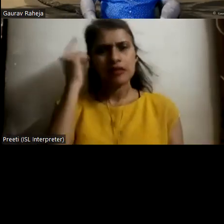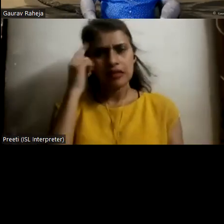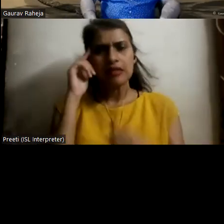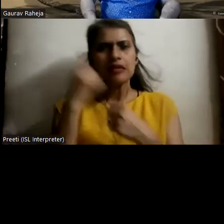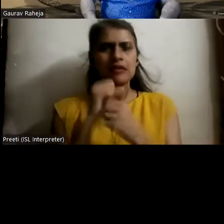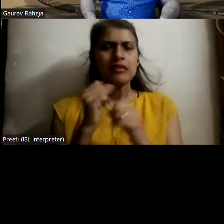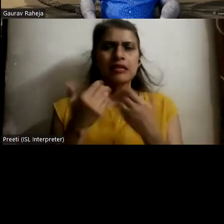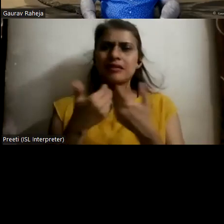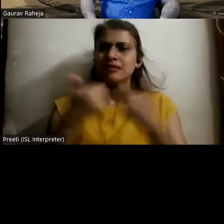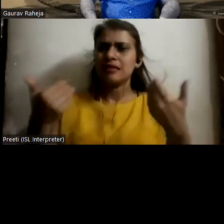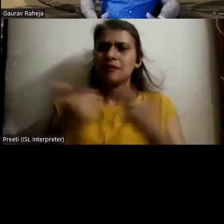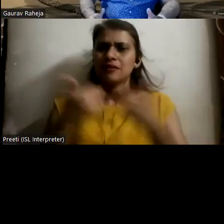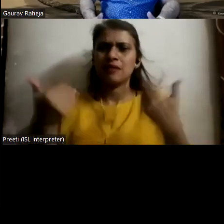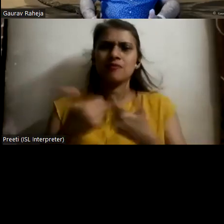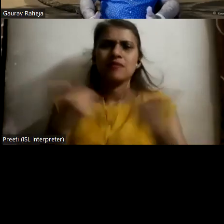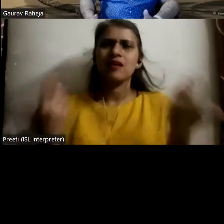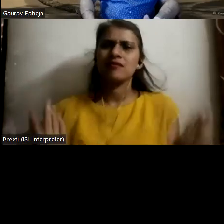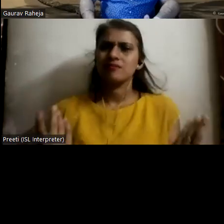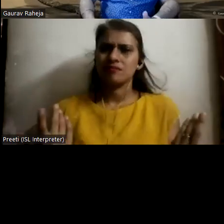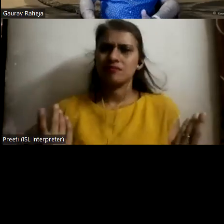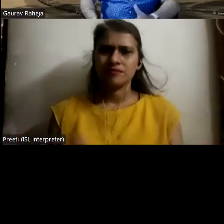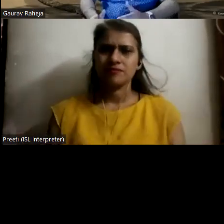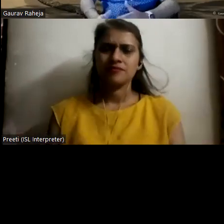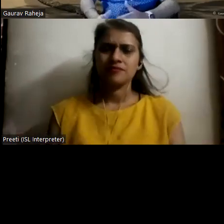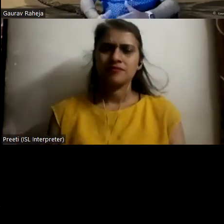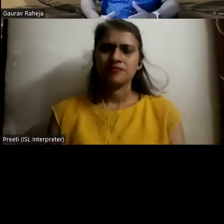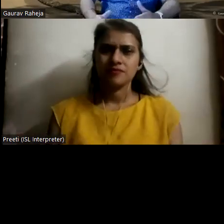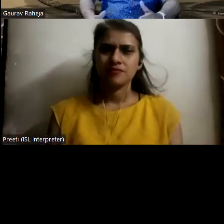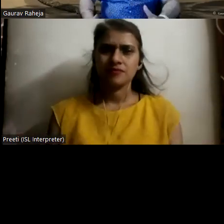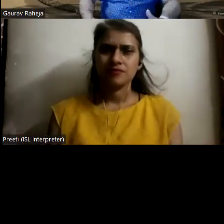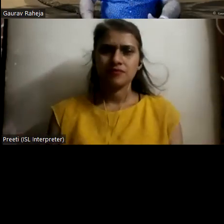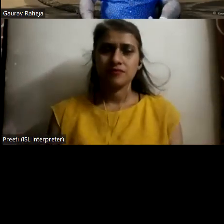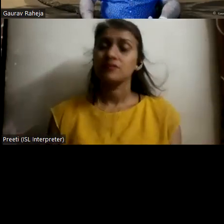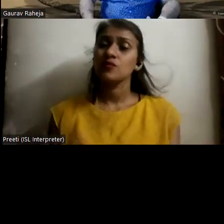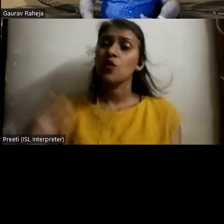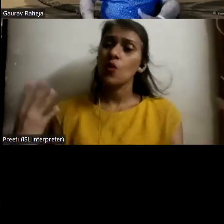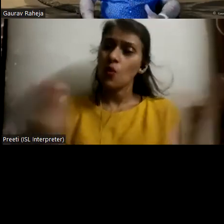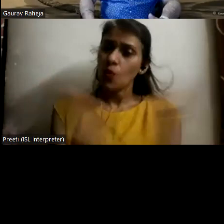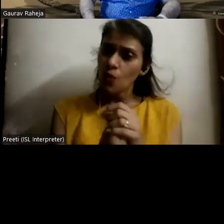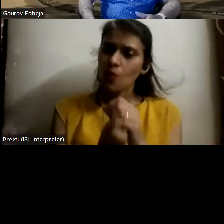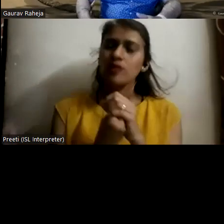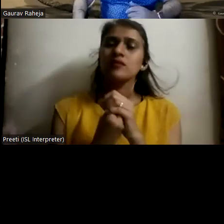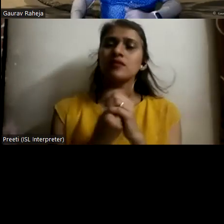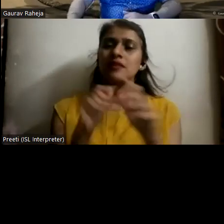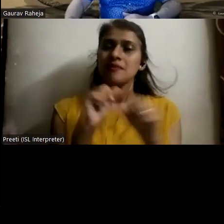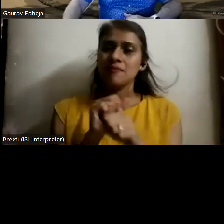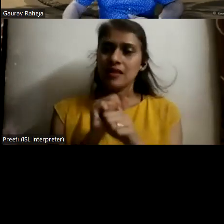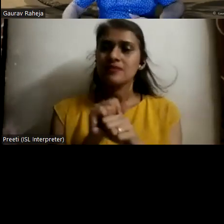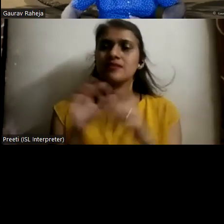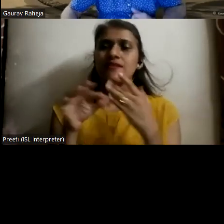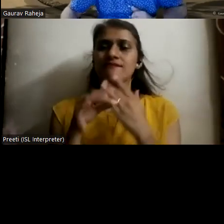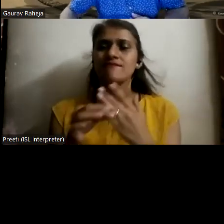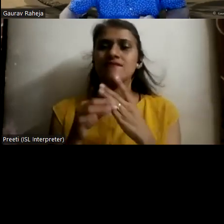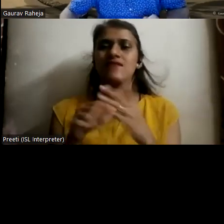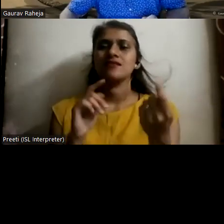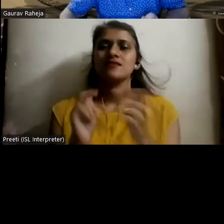thing. And a collective society can make our environments more inclusive even before physical changes to design